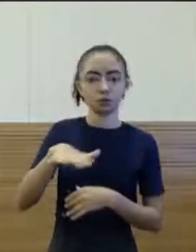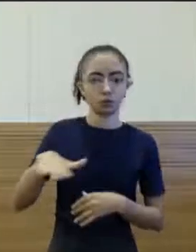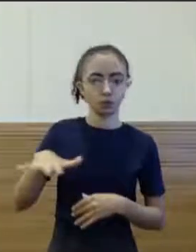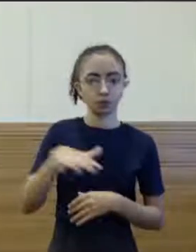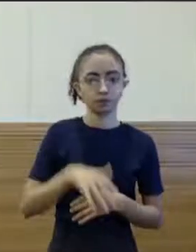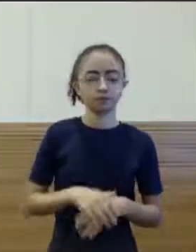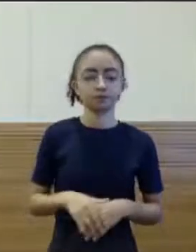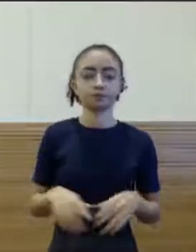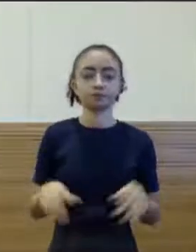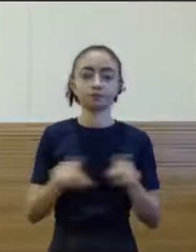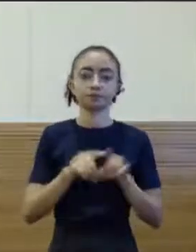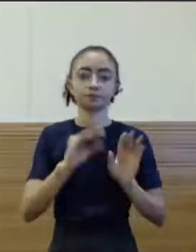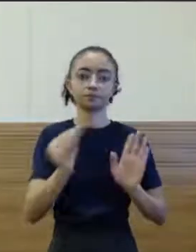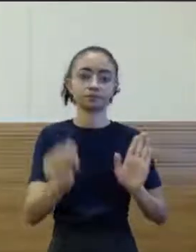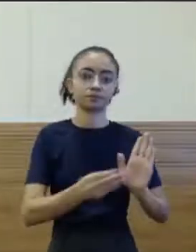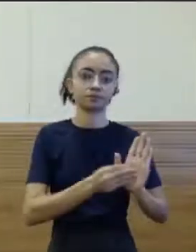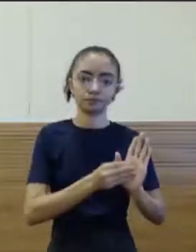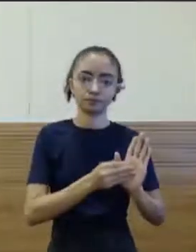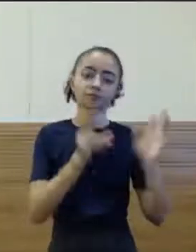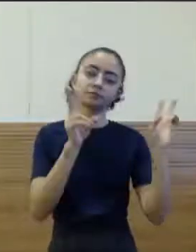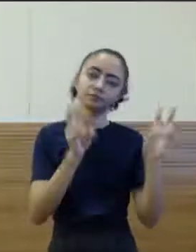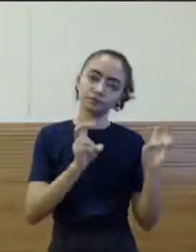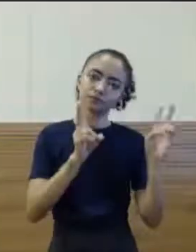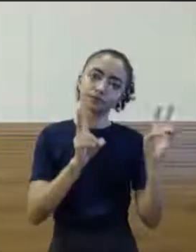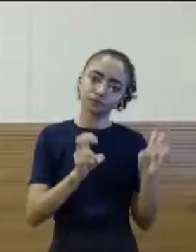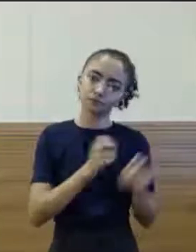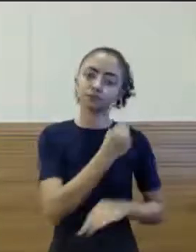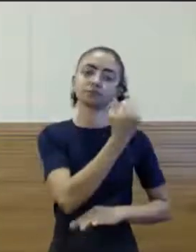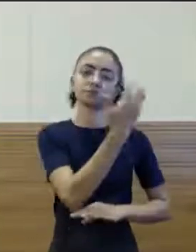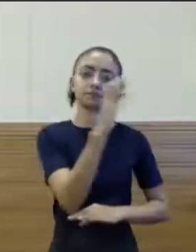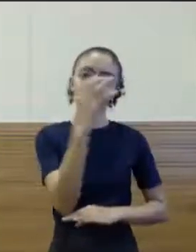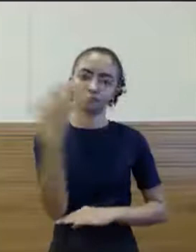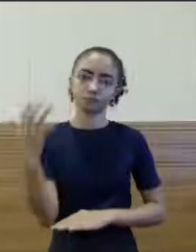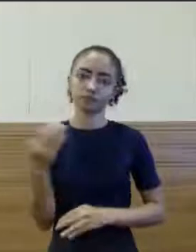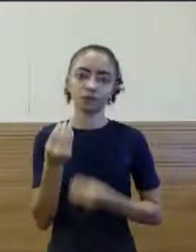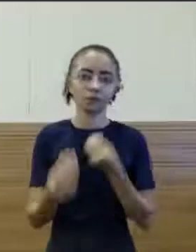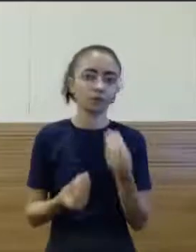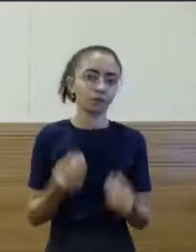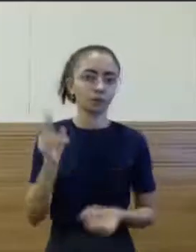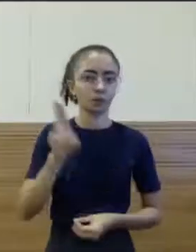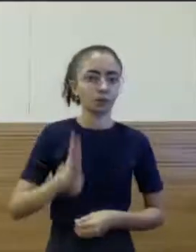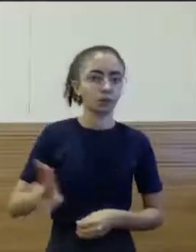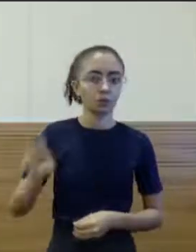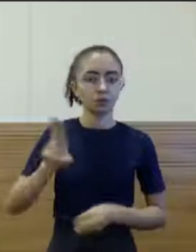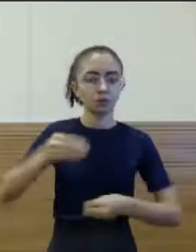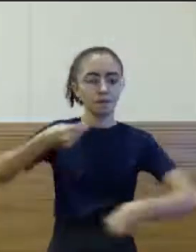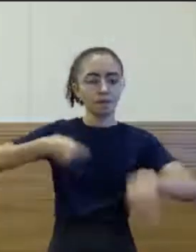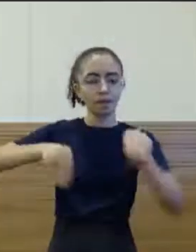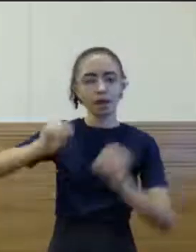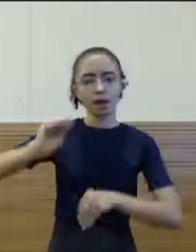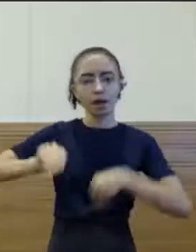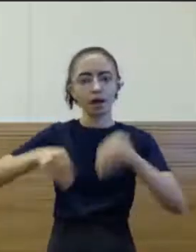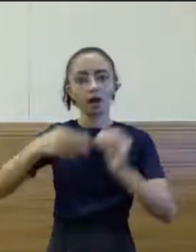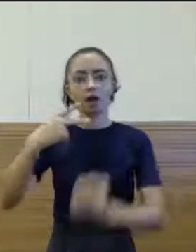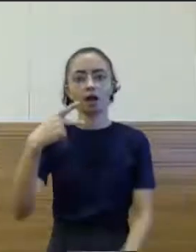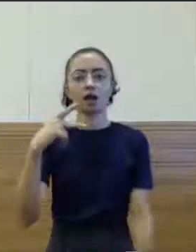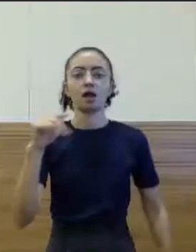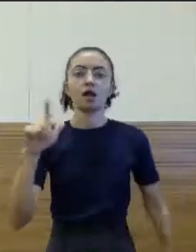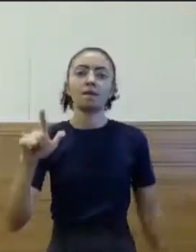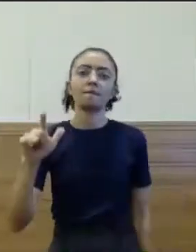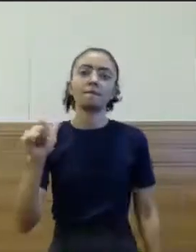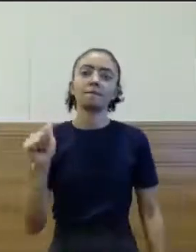consumption. We're including this theme of environment, such as the use of plastics, the decrease of the use of